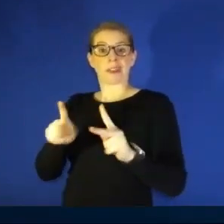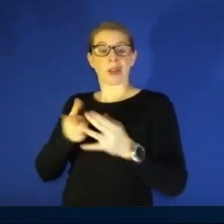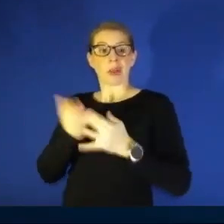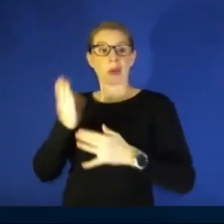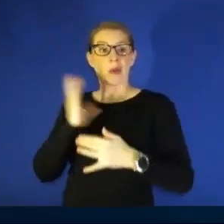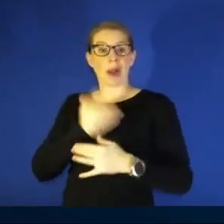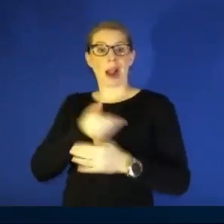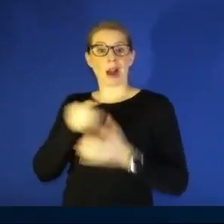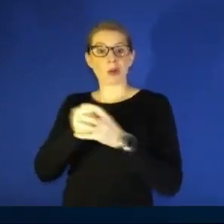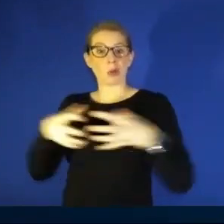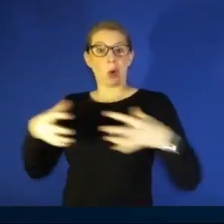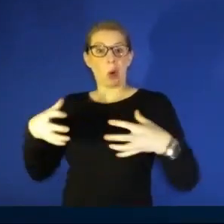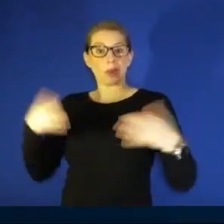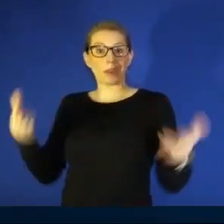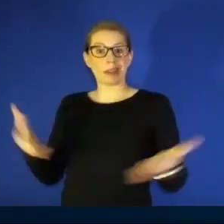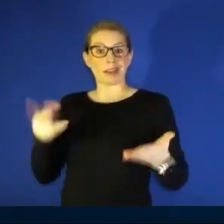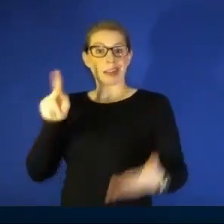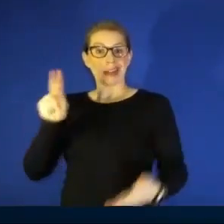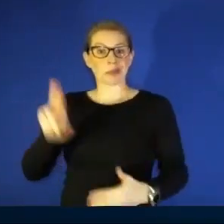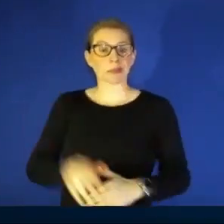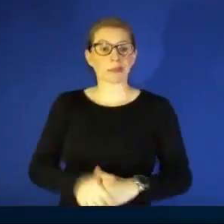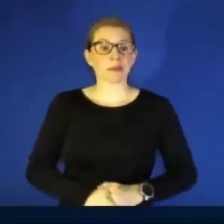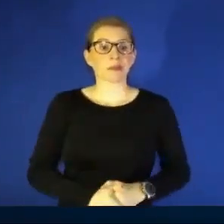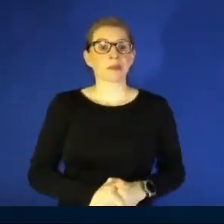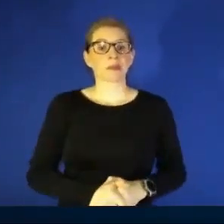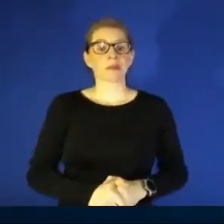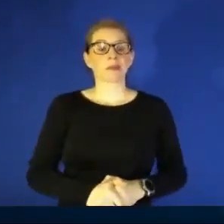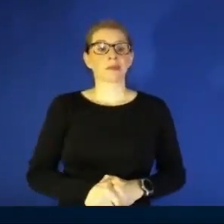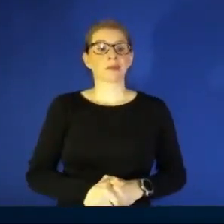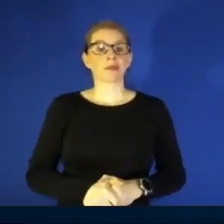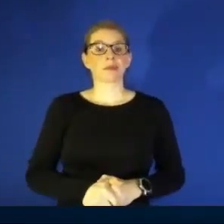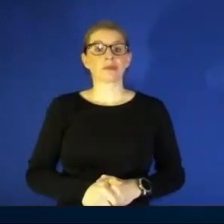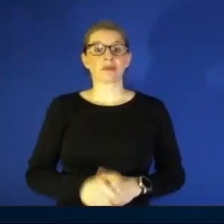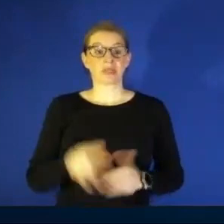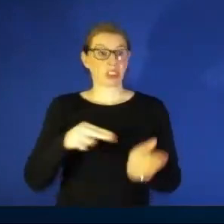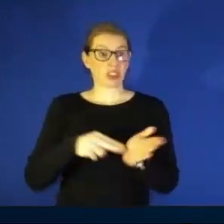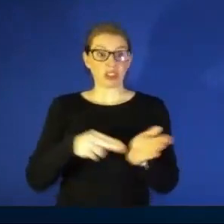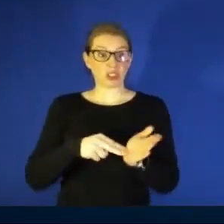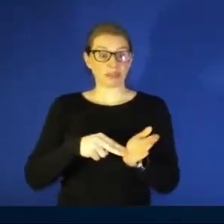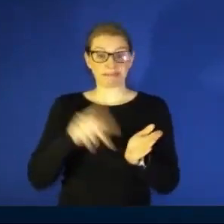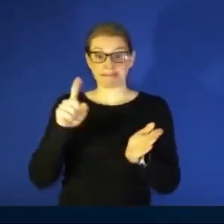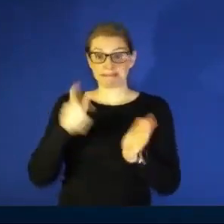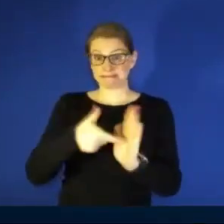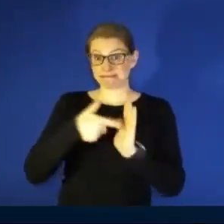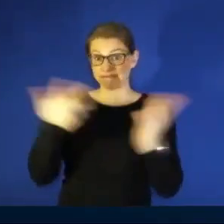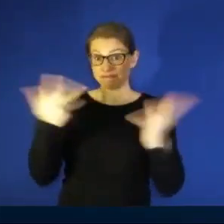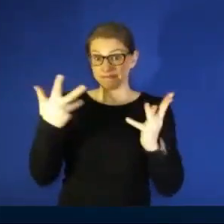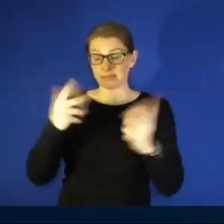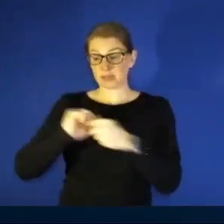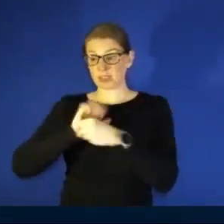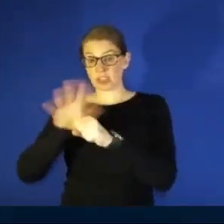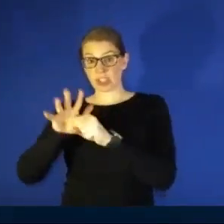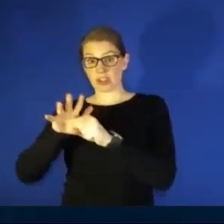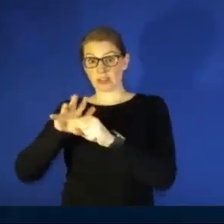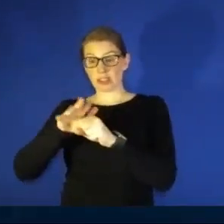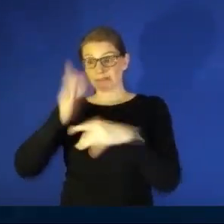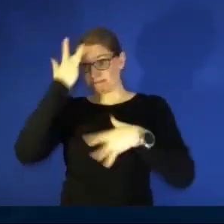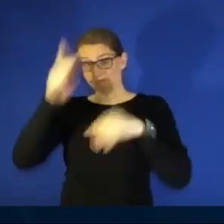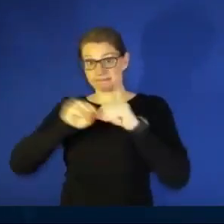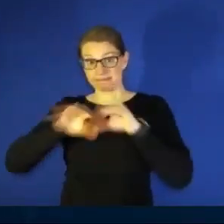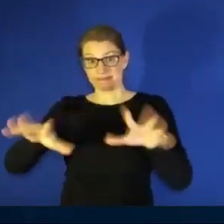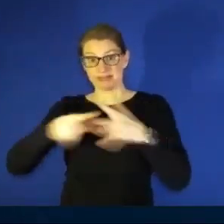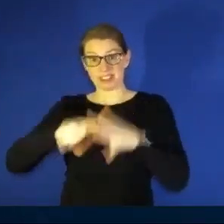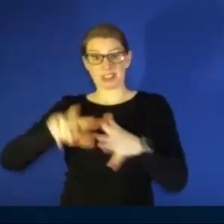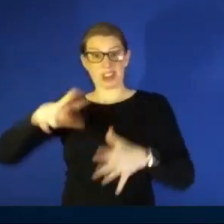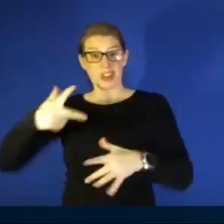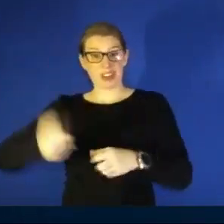here at the health system. But what does it take to be a nurse, and the outlook as the COVID pandemic enters its 3rd year, and what it